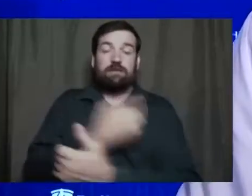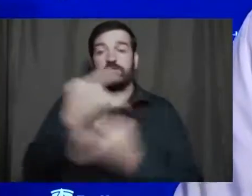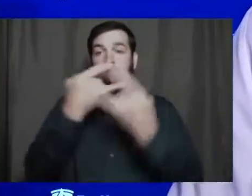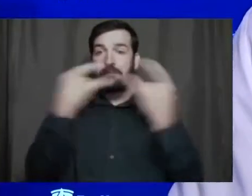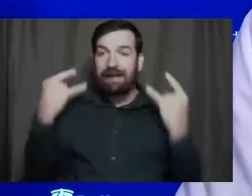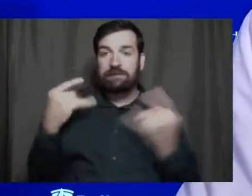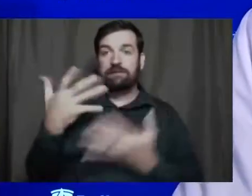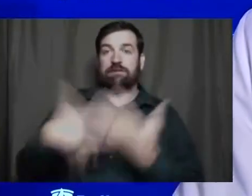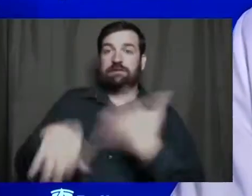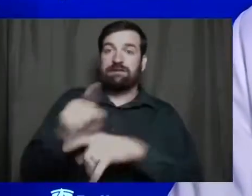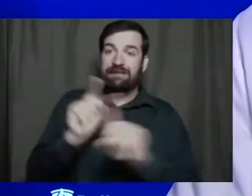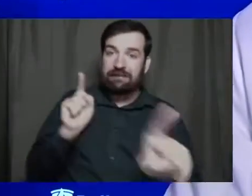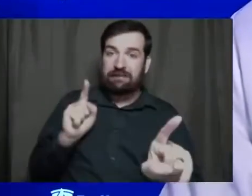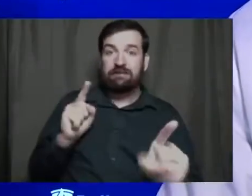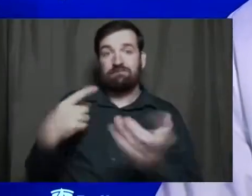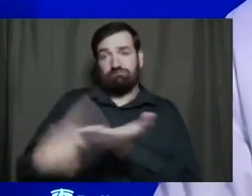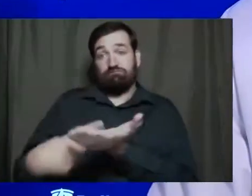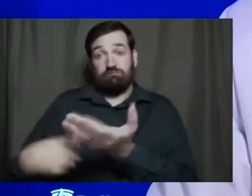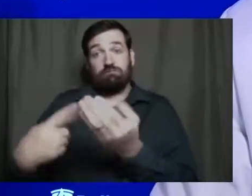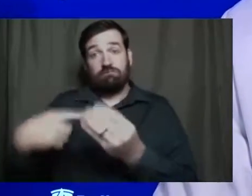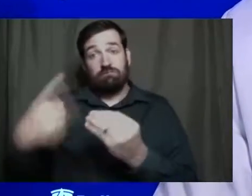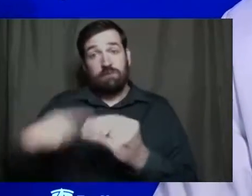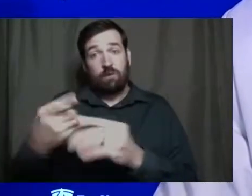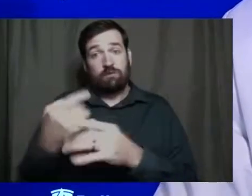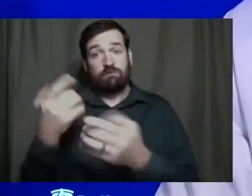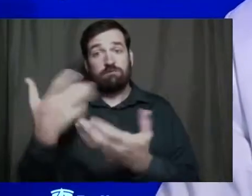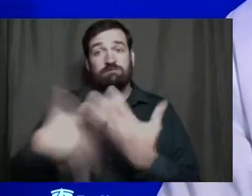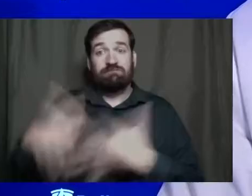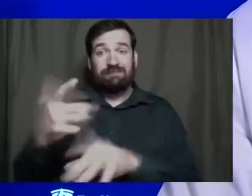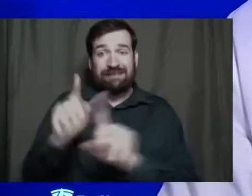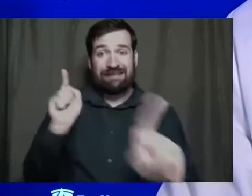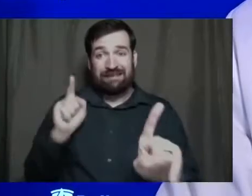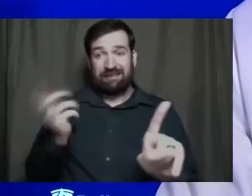about distancing here and that. And again, it's